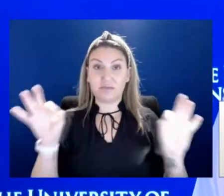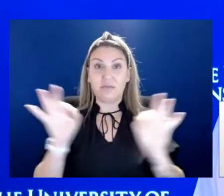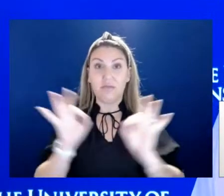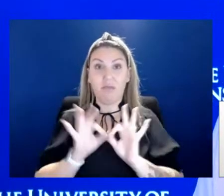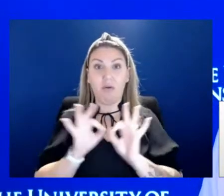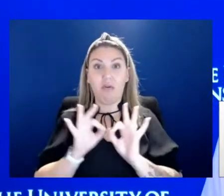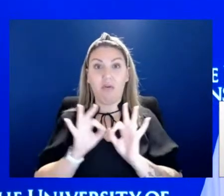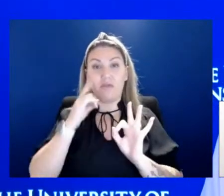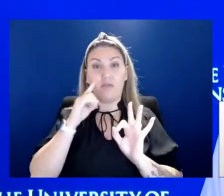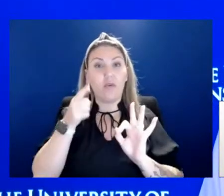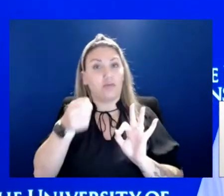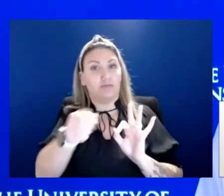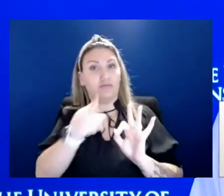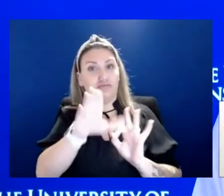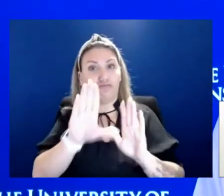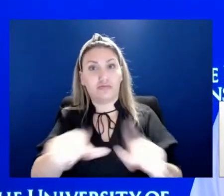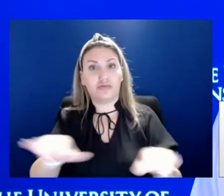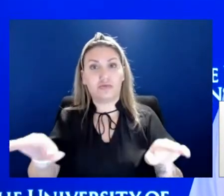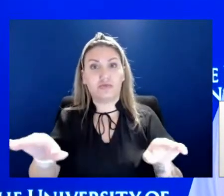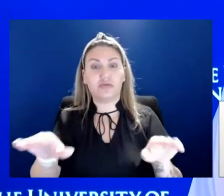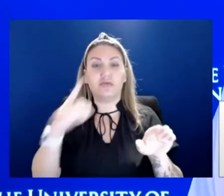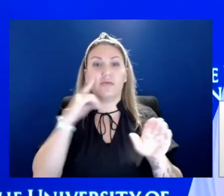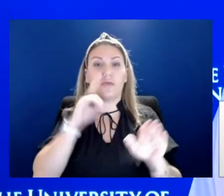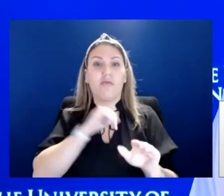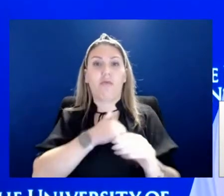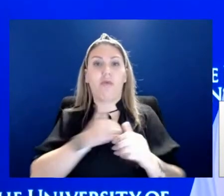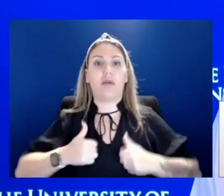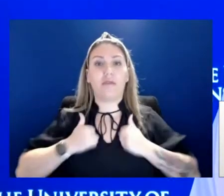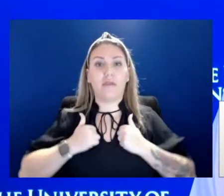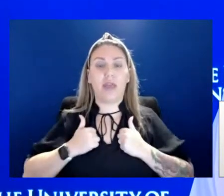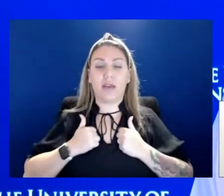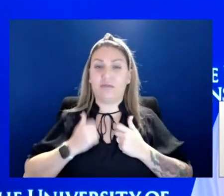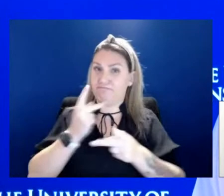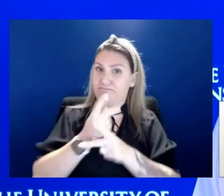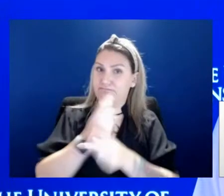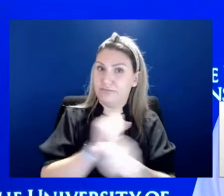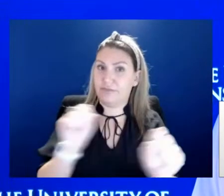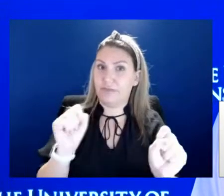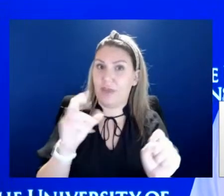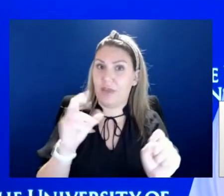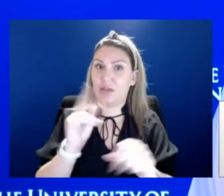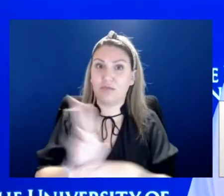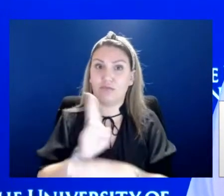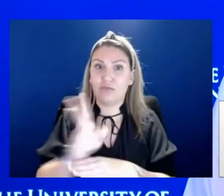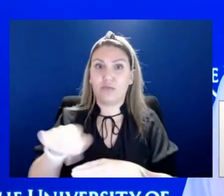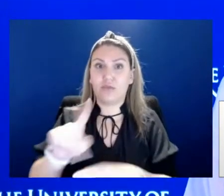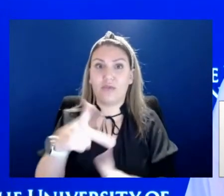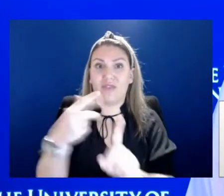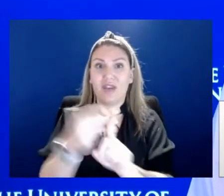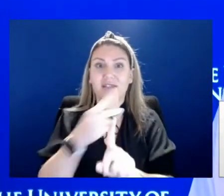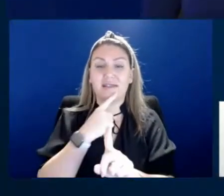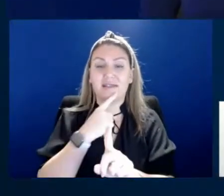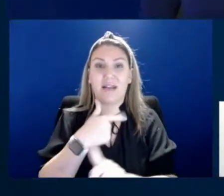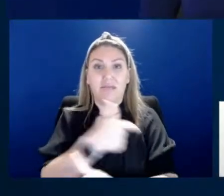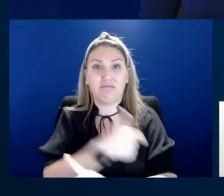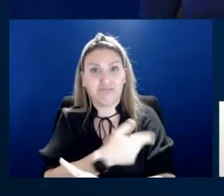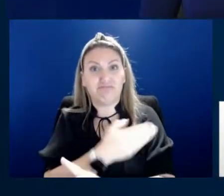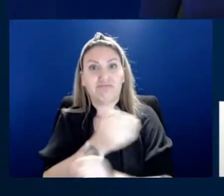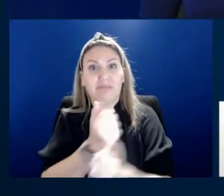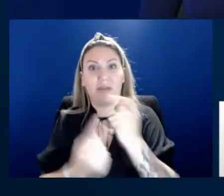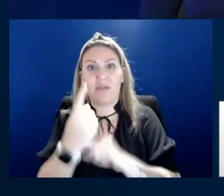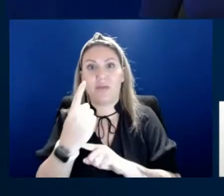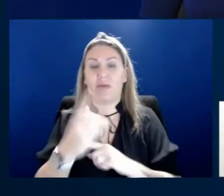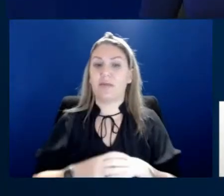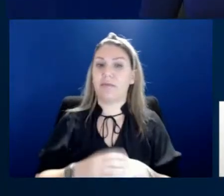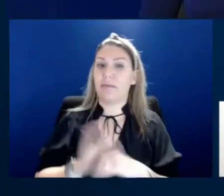and your children, for the quality of life, to keep you safe, to really utilize those vaccines and get them into the arms. Okay, and our last headline